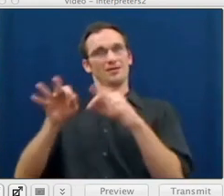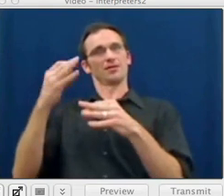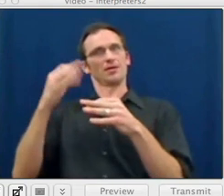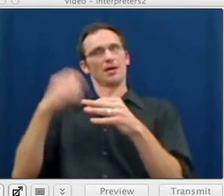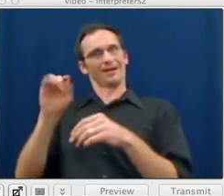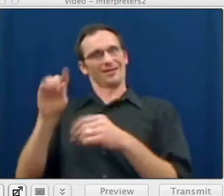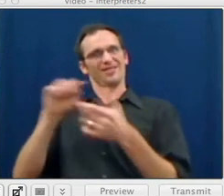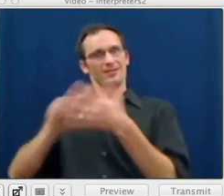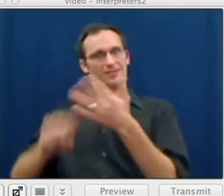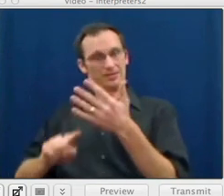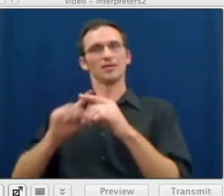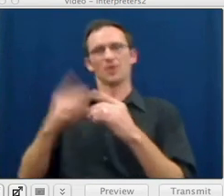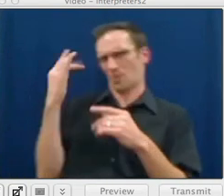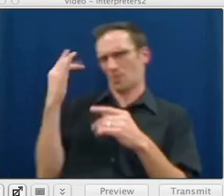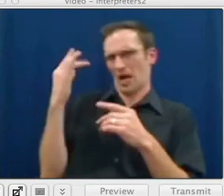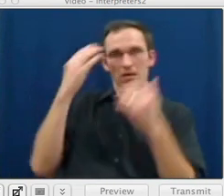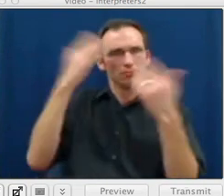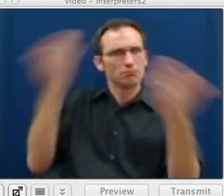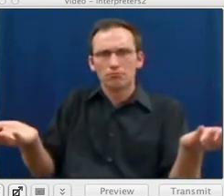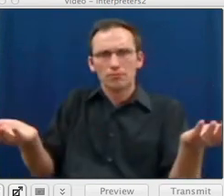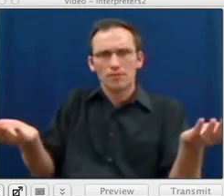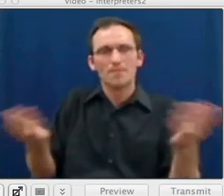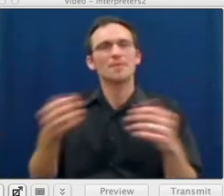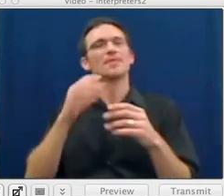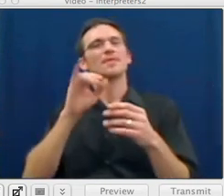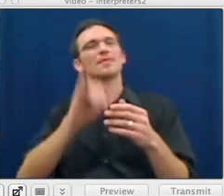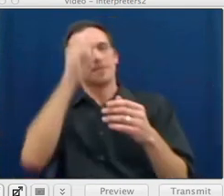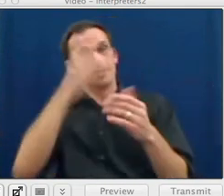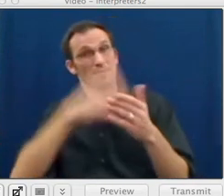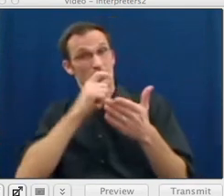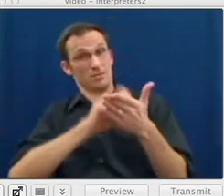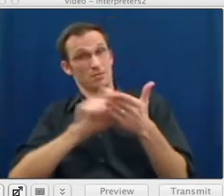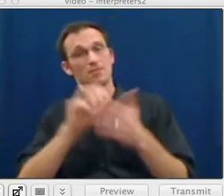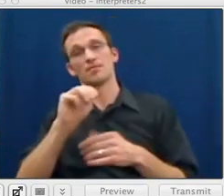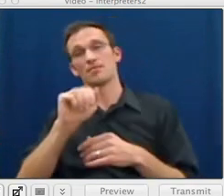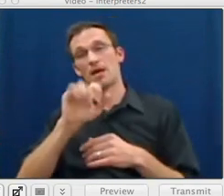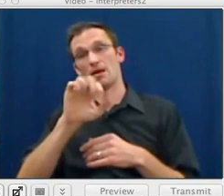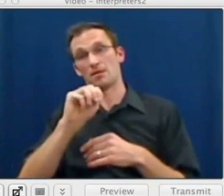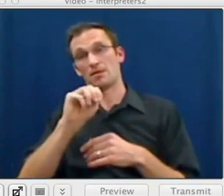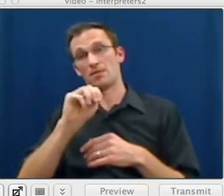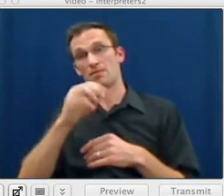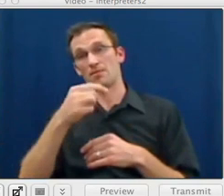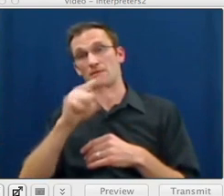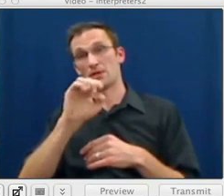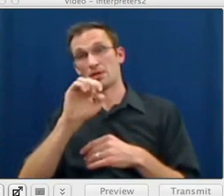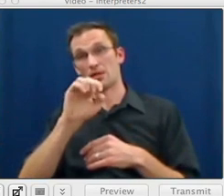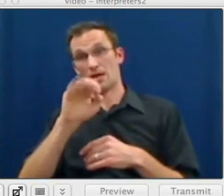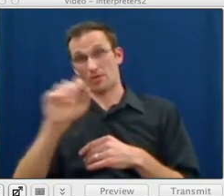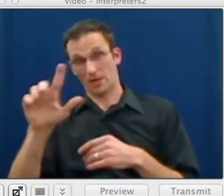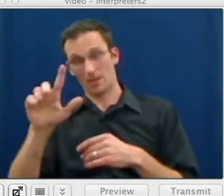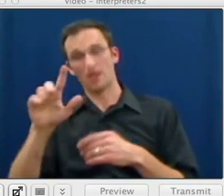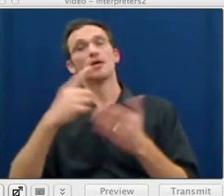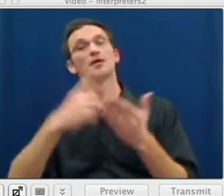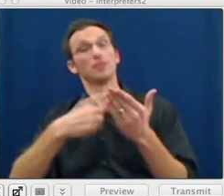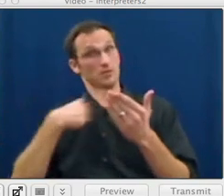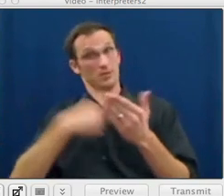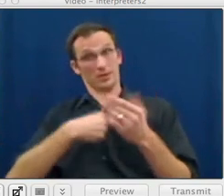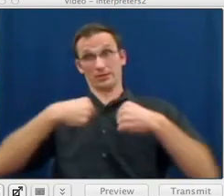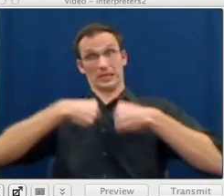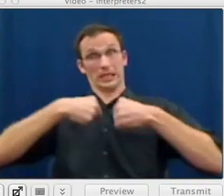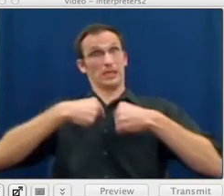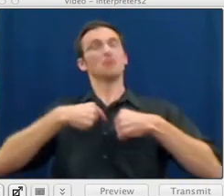talks about it, from a personal level, that we can make decisions personally and not really know why